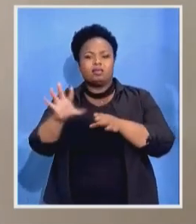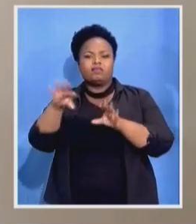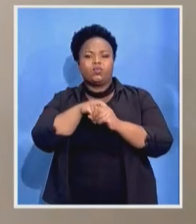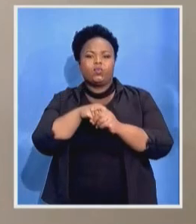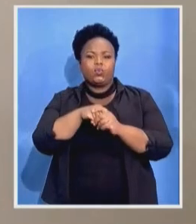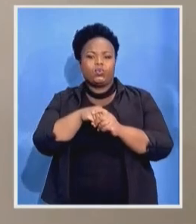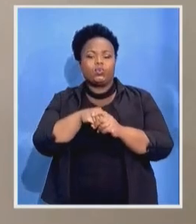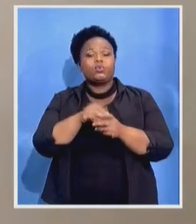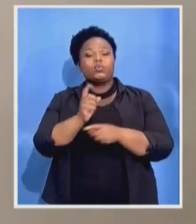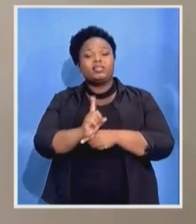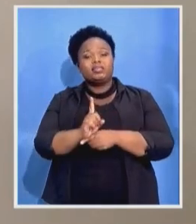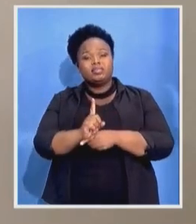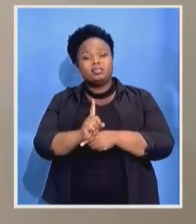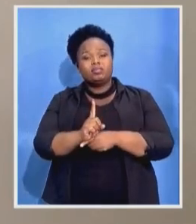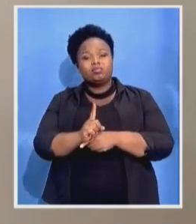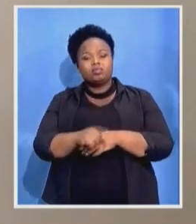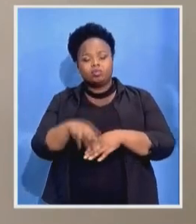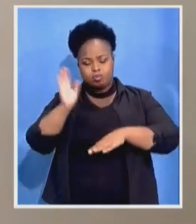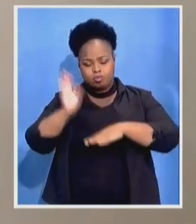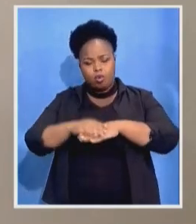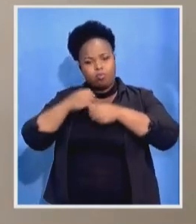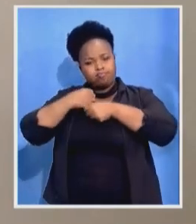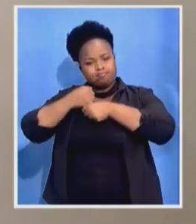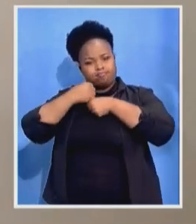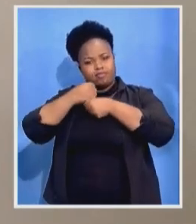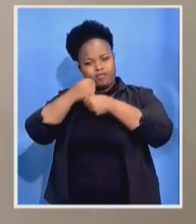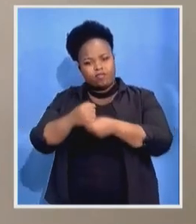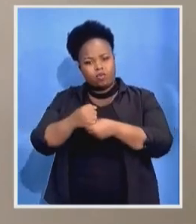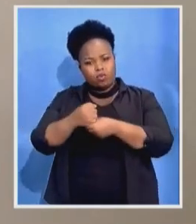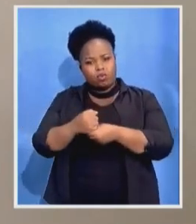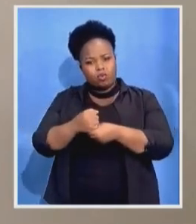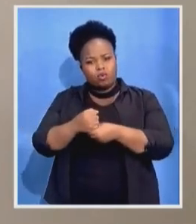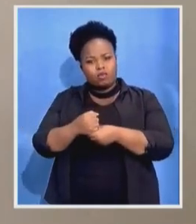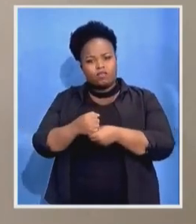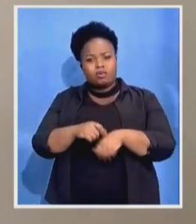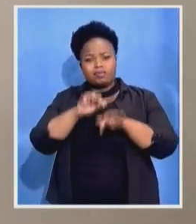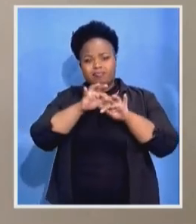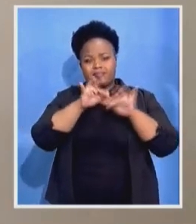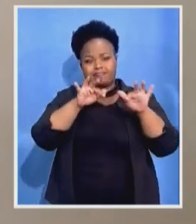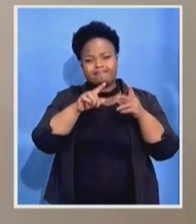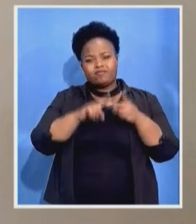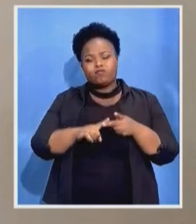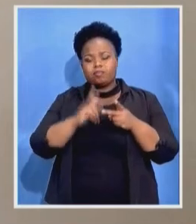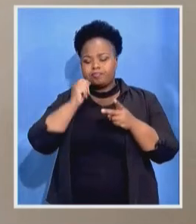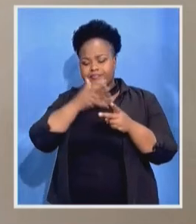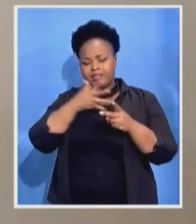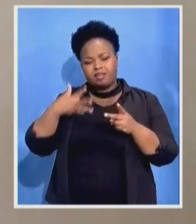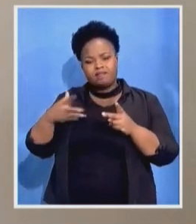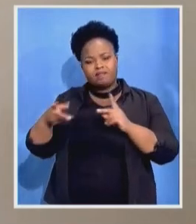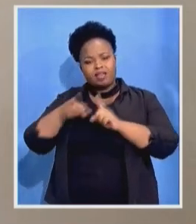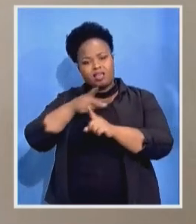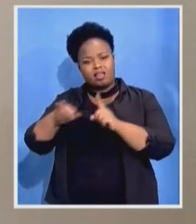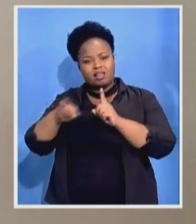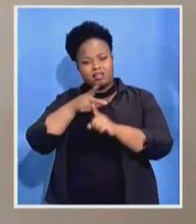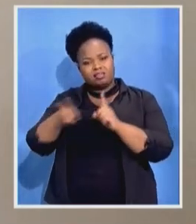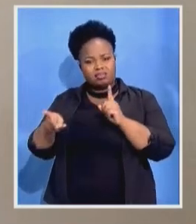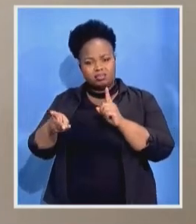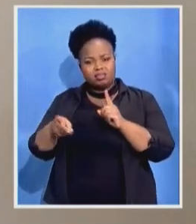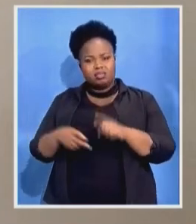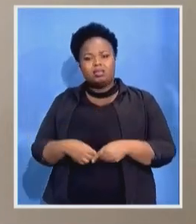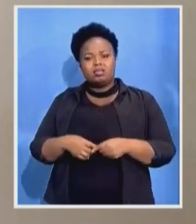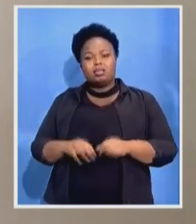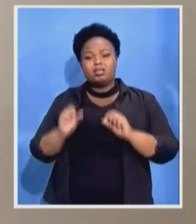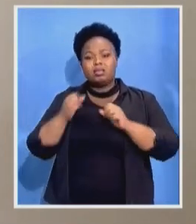against interpersonal and gender-based violence and the campaign against retrenchment. We will